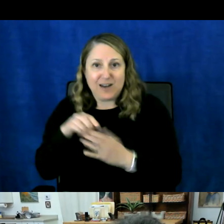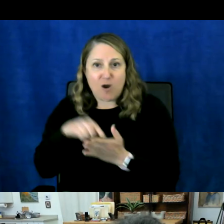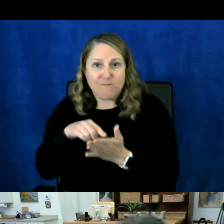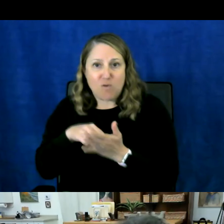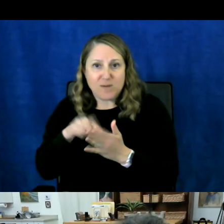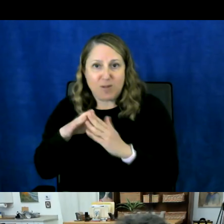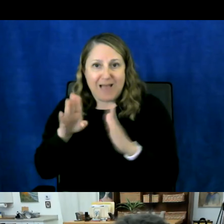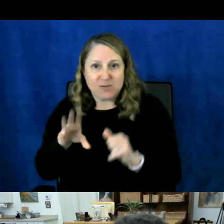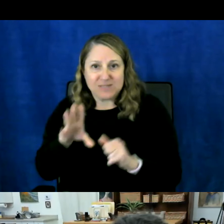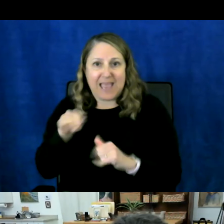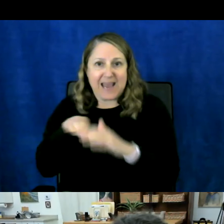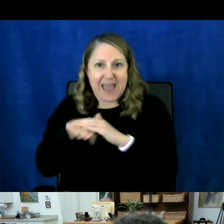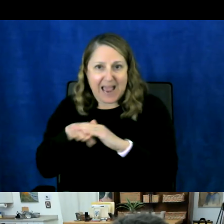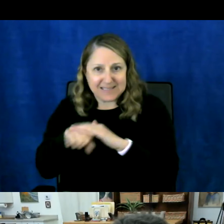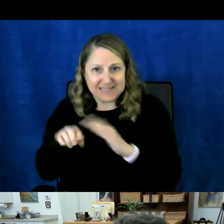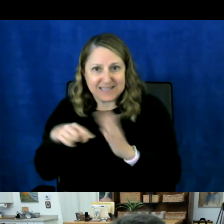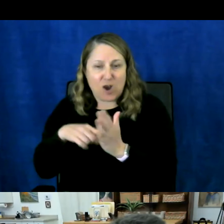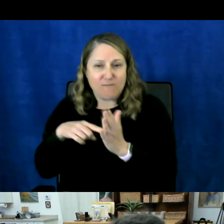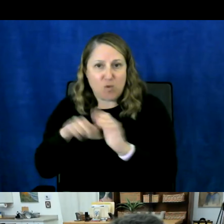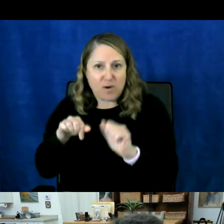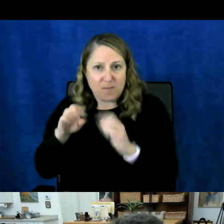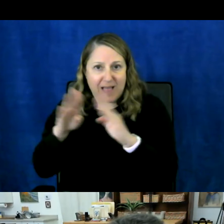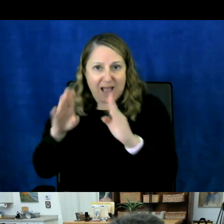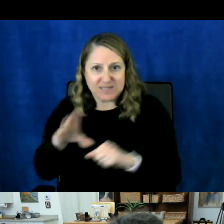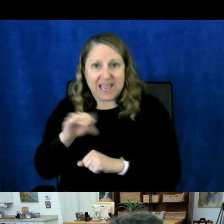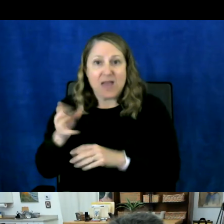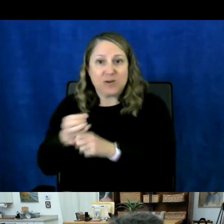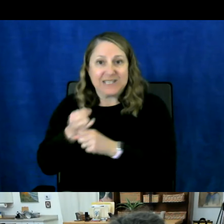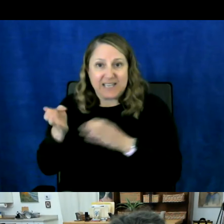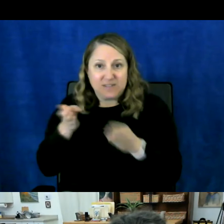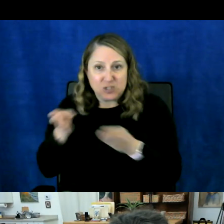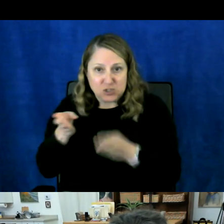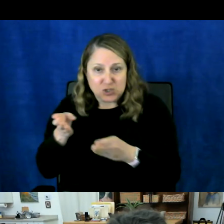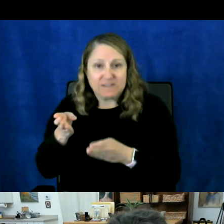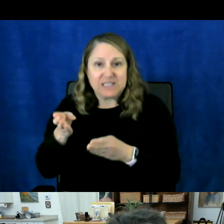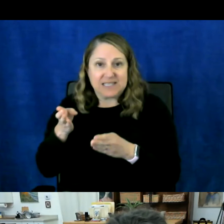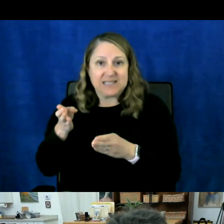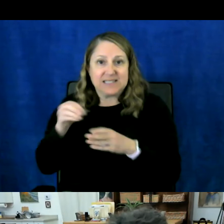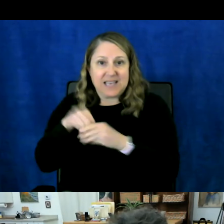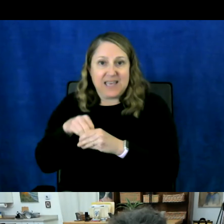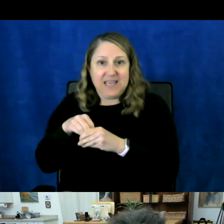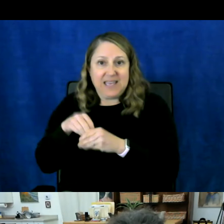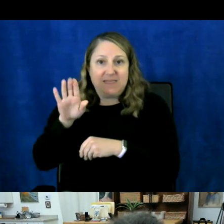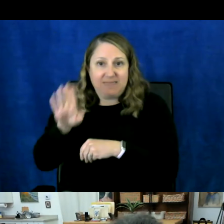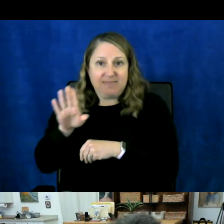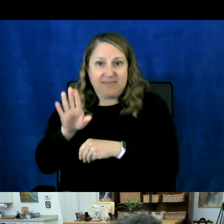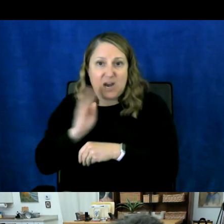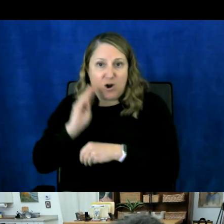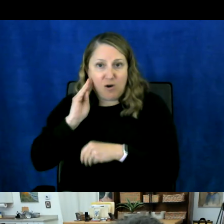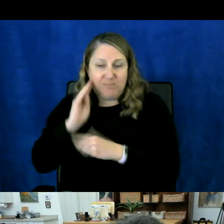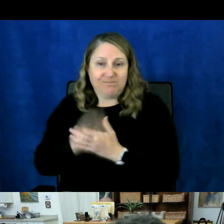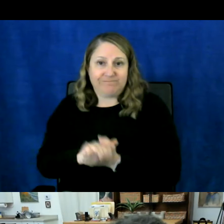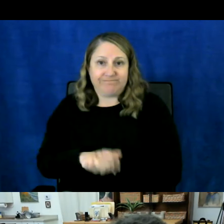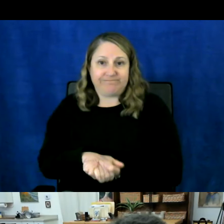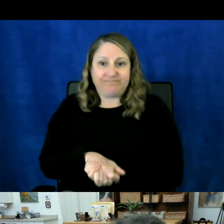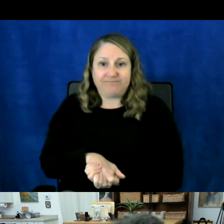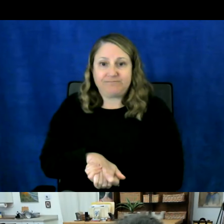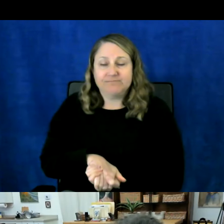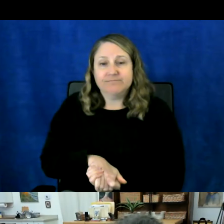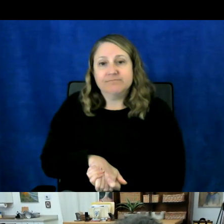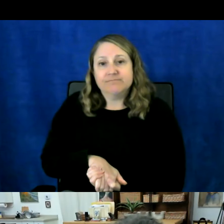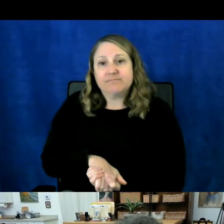affordable housing, and receiving their services in the housing of their choice. And an example